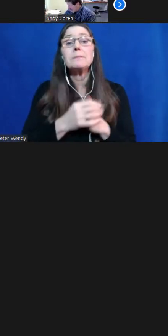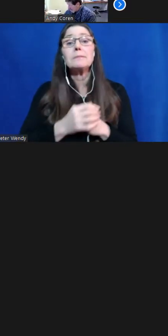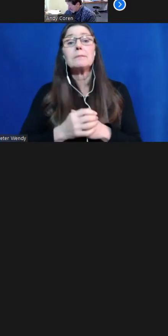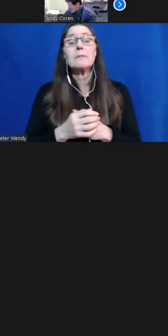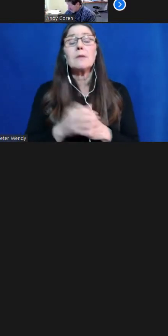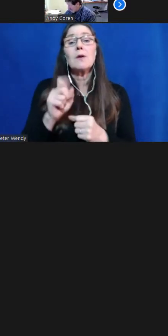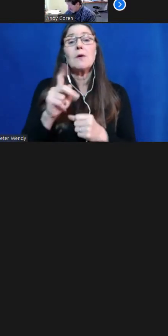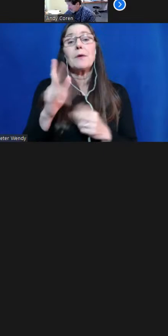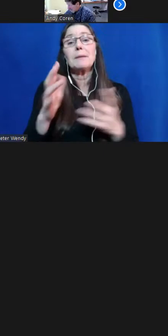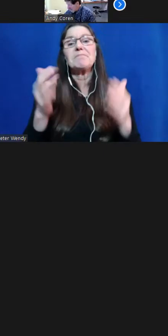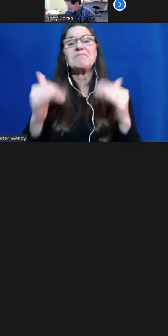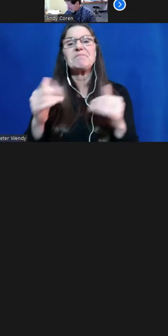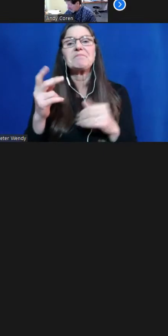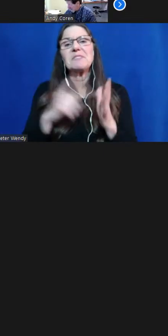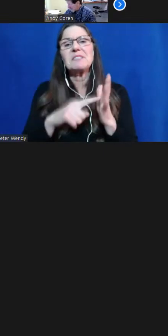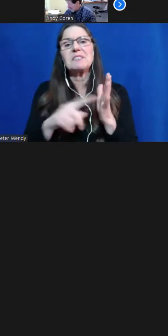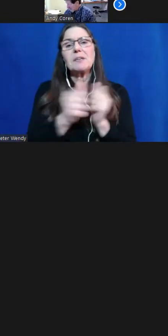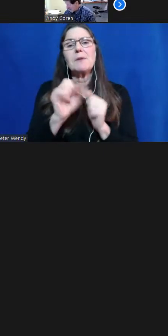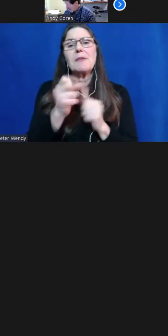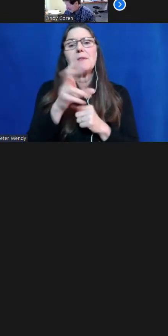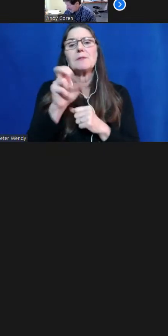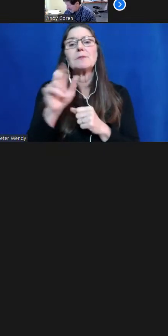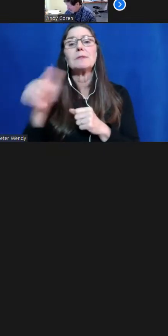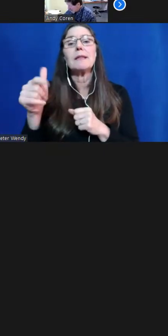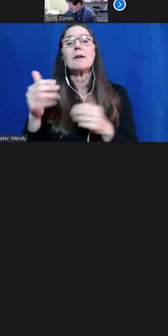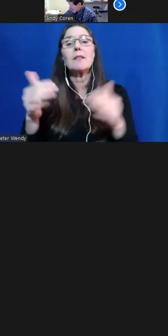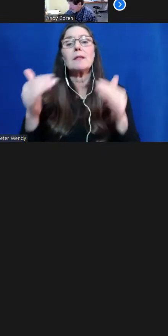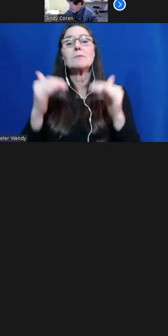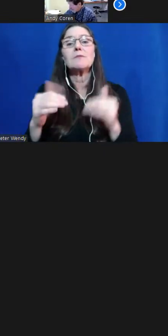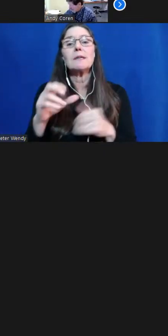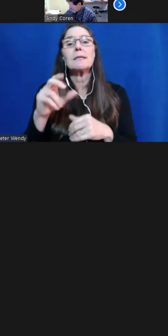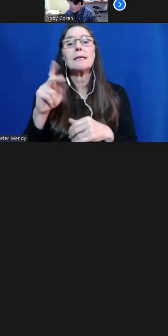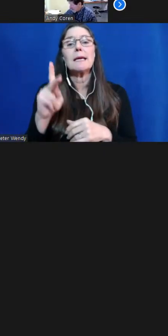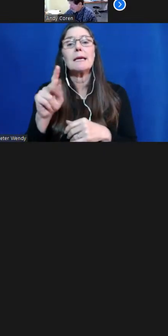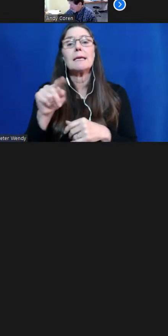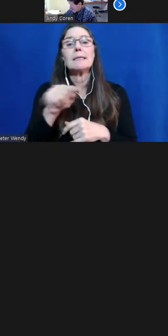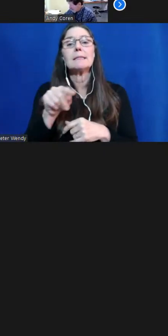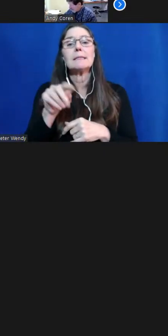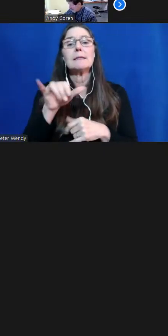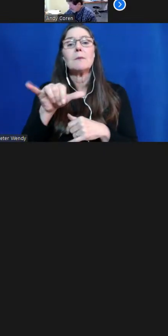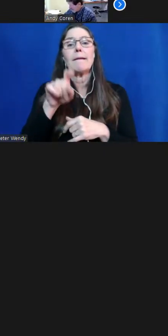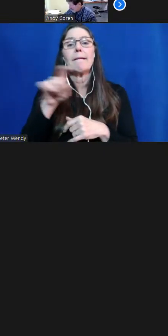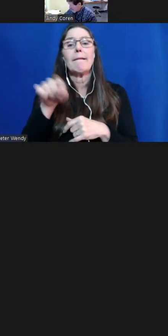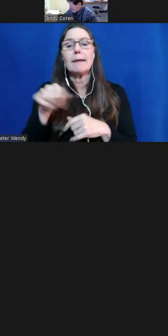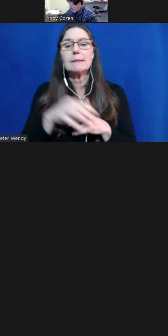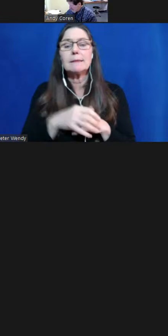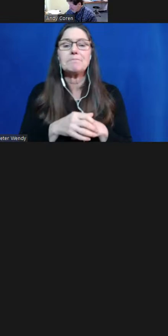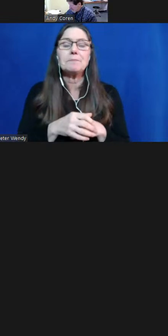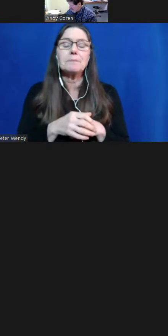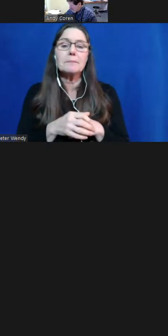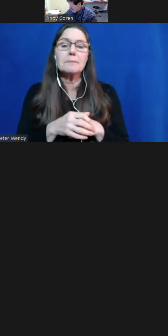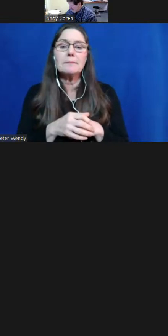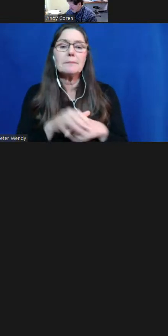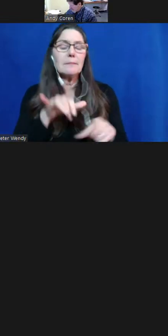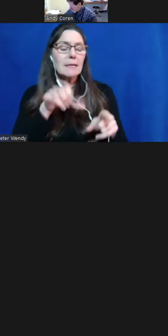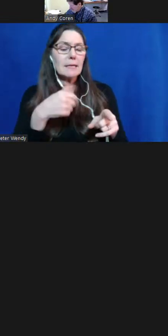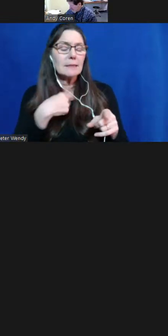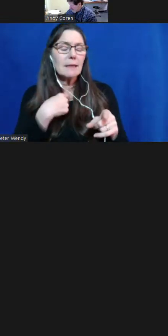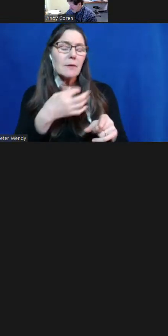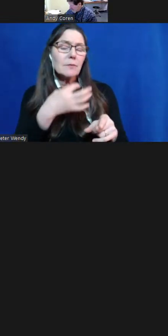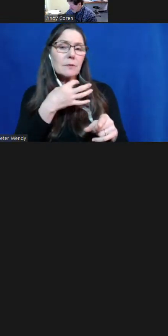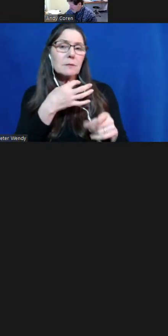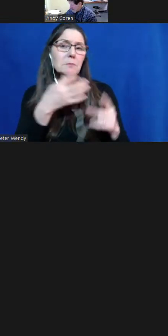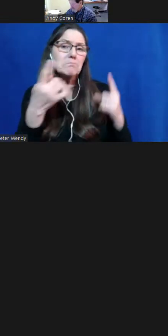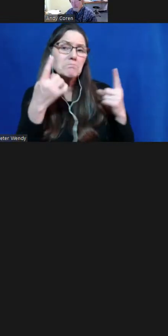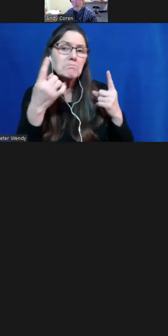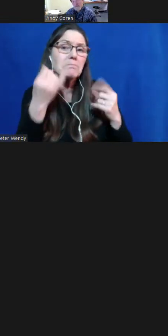Okay, well, we'll see if Susan gets back with us. Let's move on to KZYX. I was wondering if you could give a little